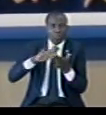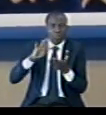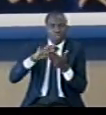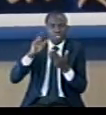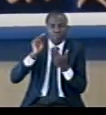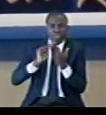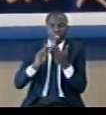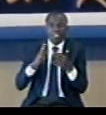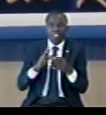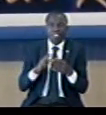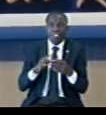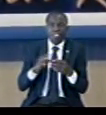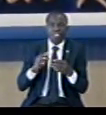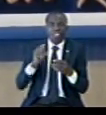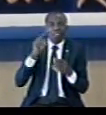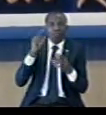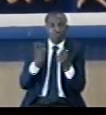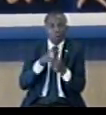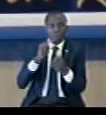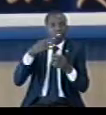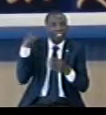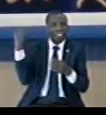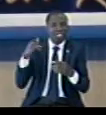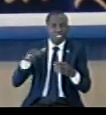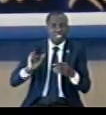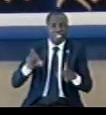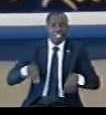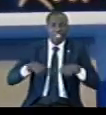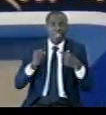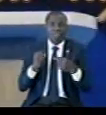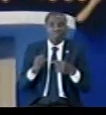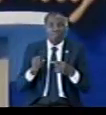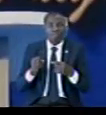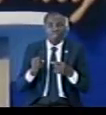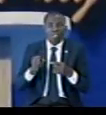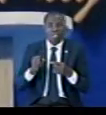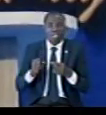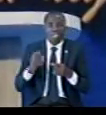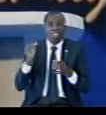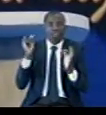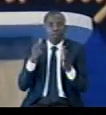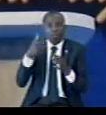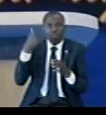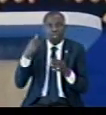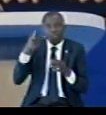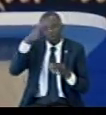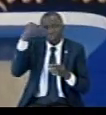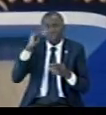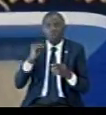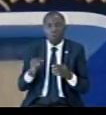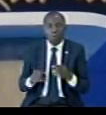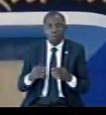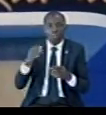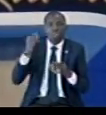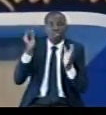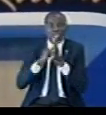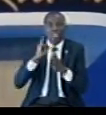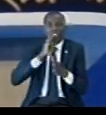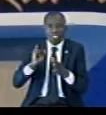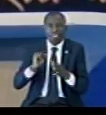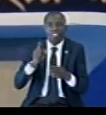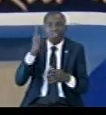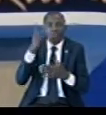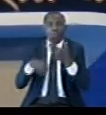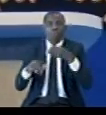all, eternal life. First of all, salvation. Because that is what opens the door